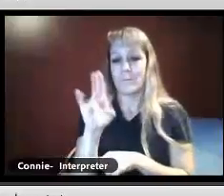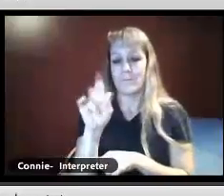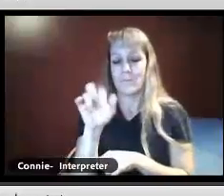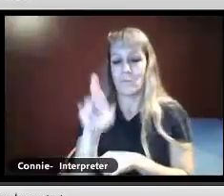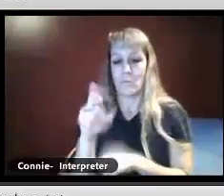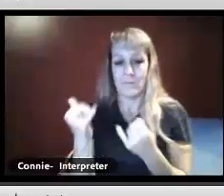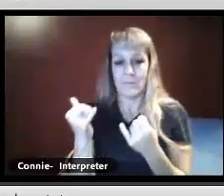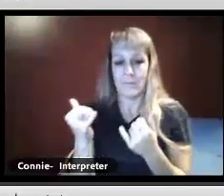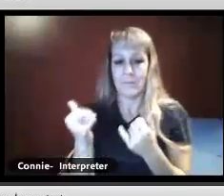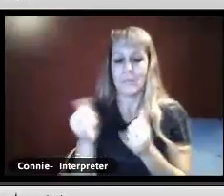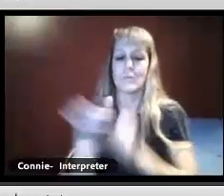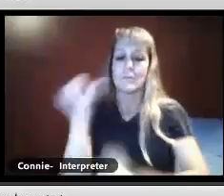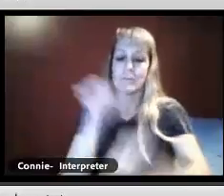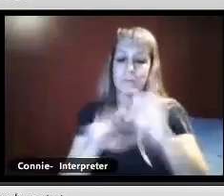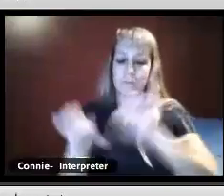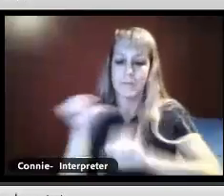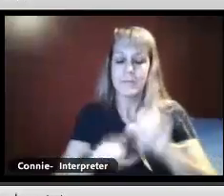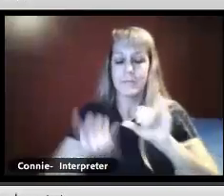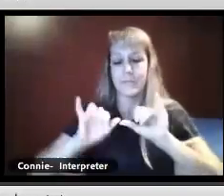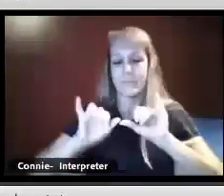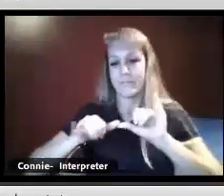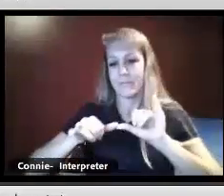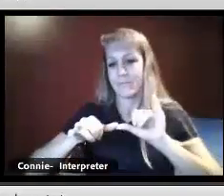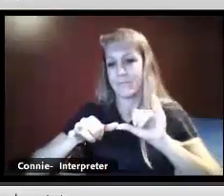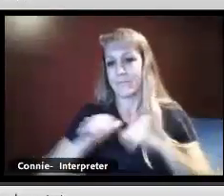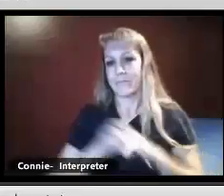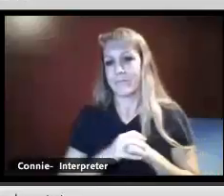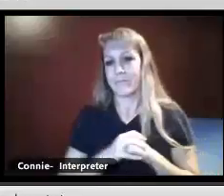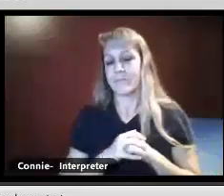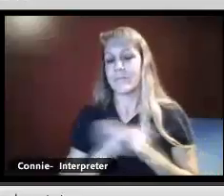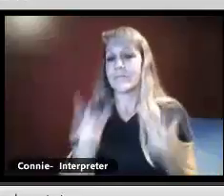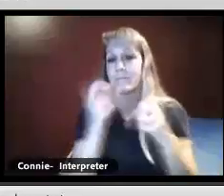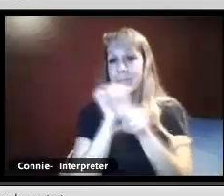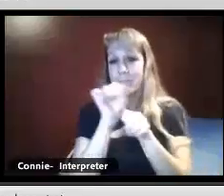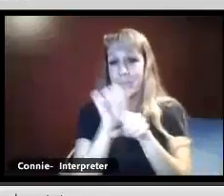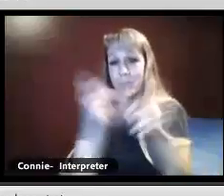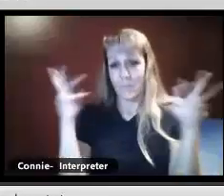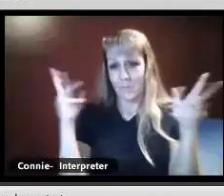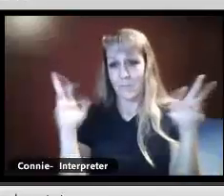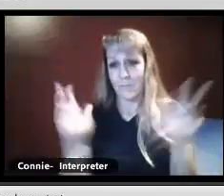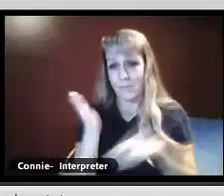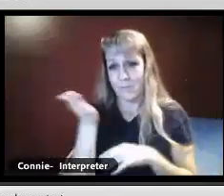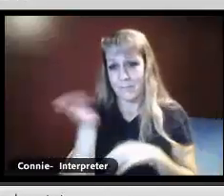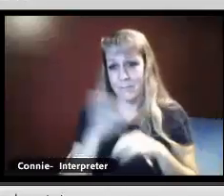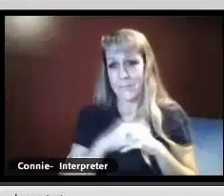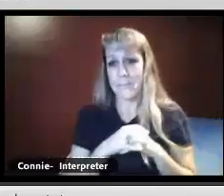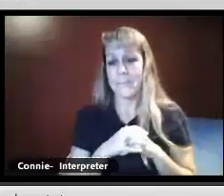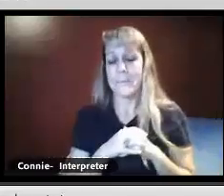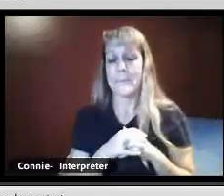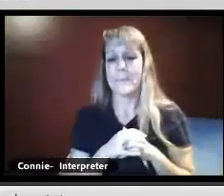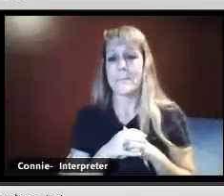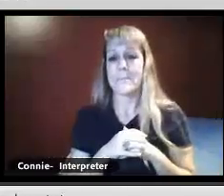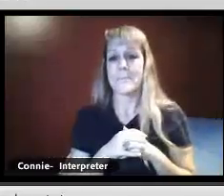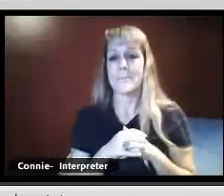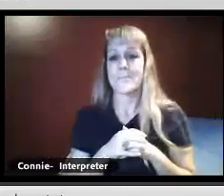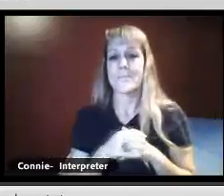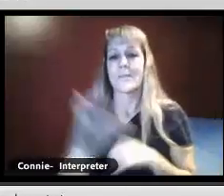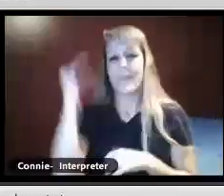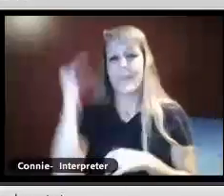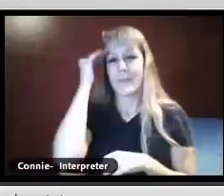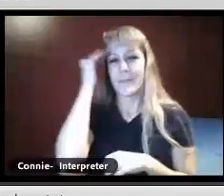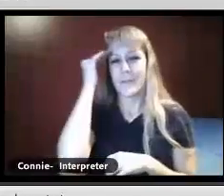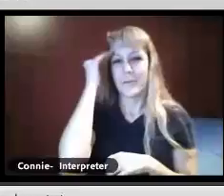in science and engineering. As I said, a lot of the work is done for you, and I think that I